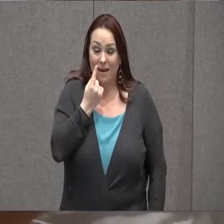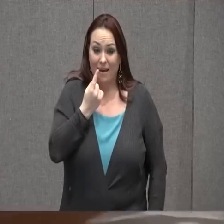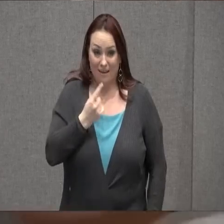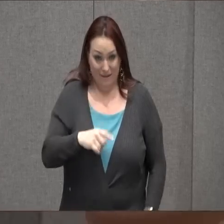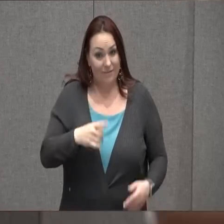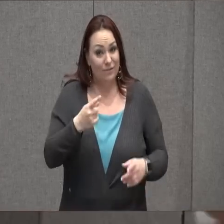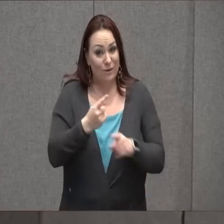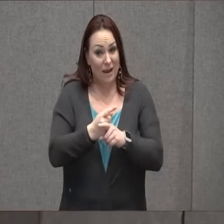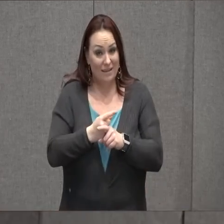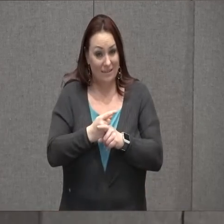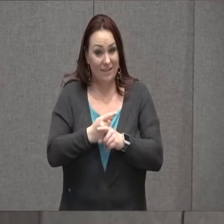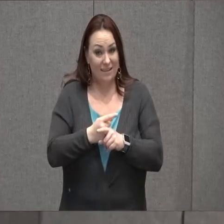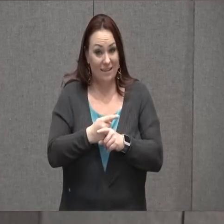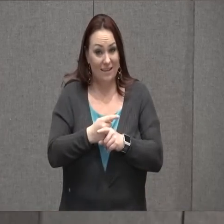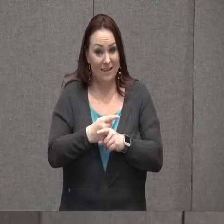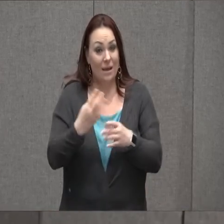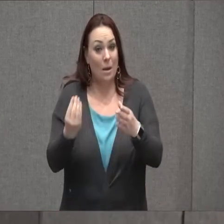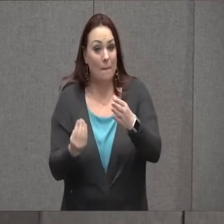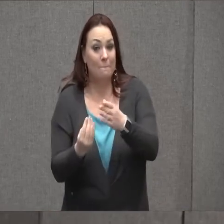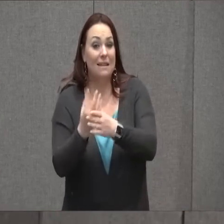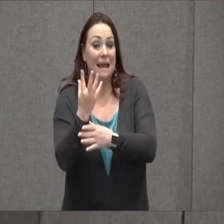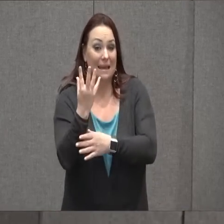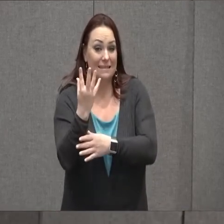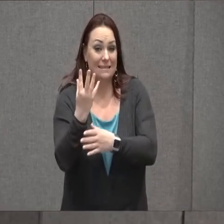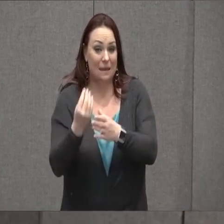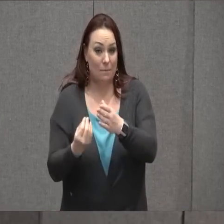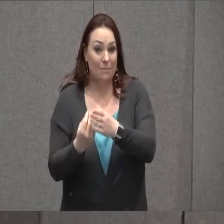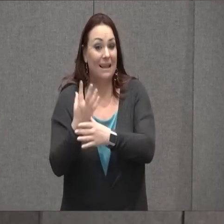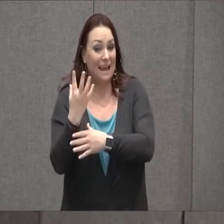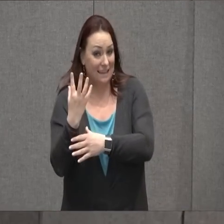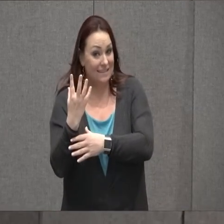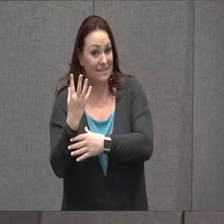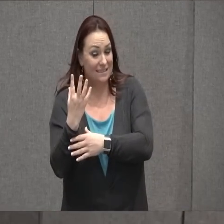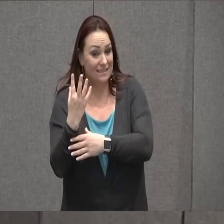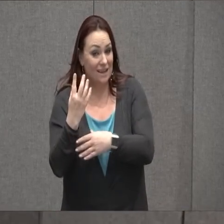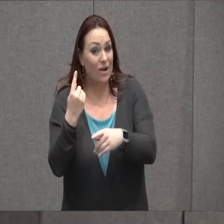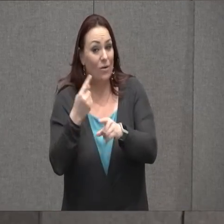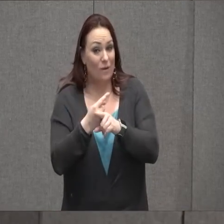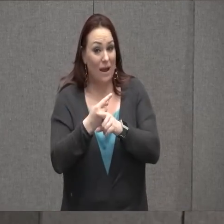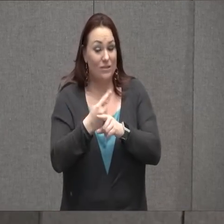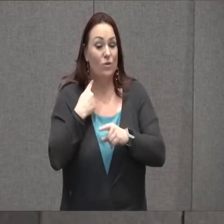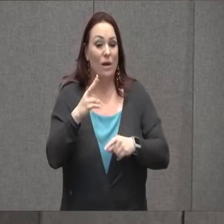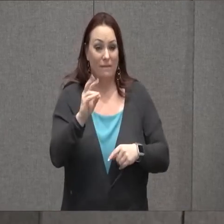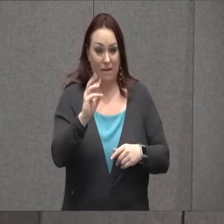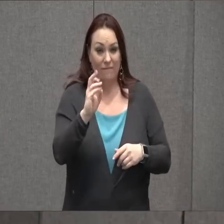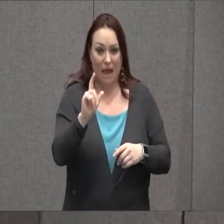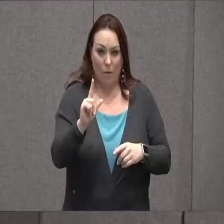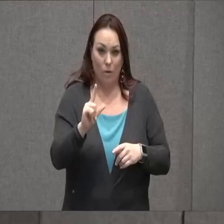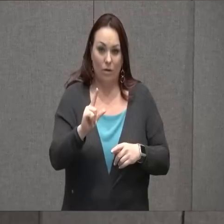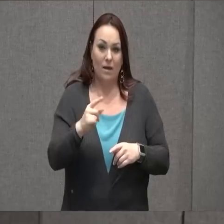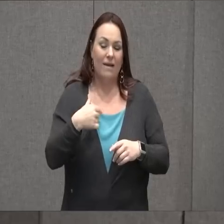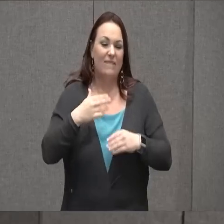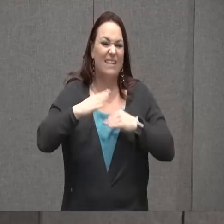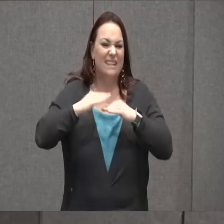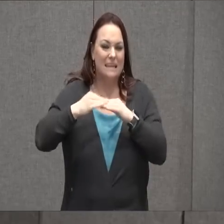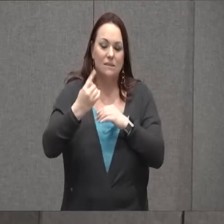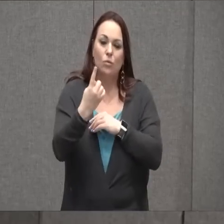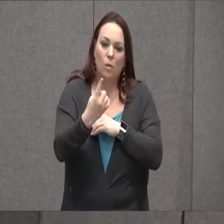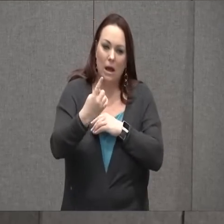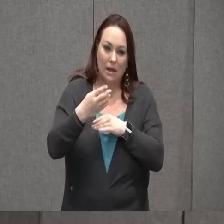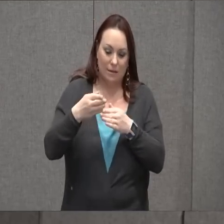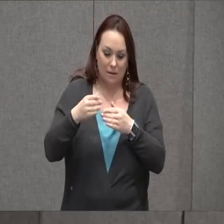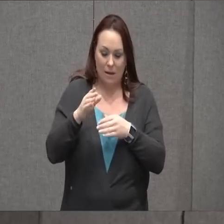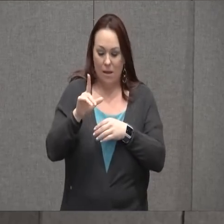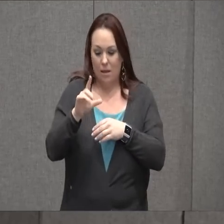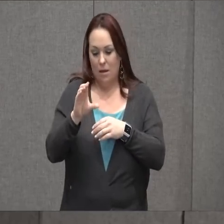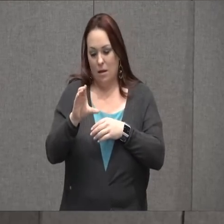Plant. See how the vowel is followed by at least one consonant, but there's actually two, right? So it says